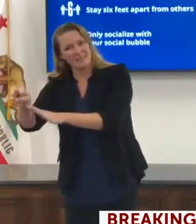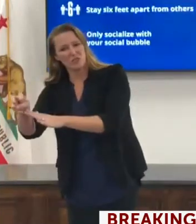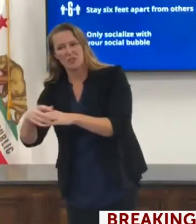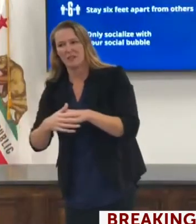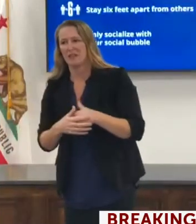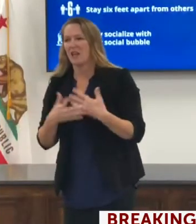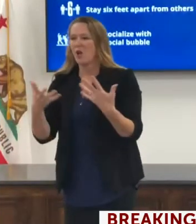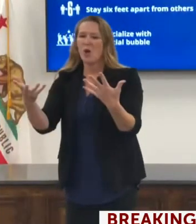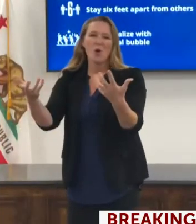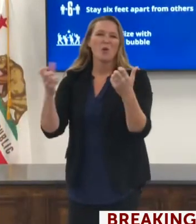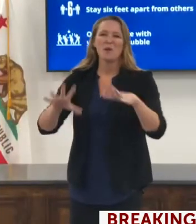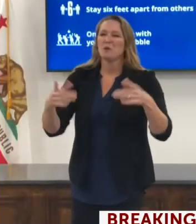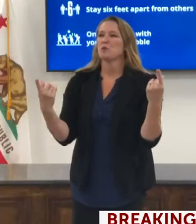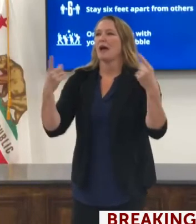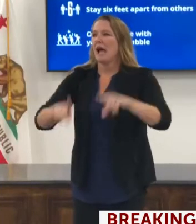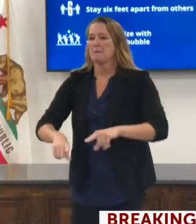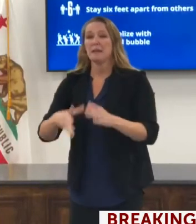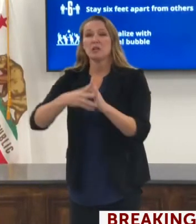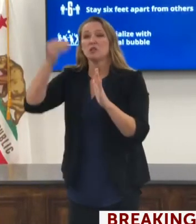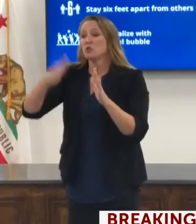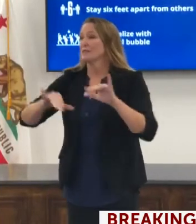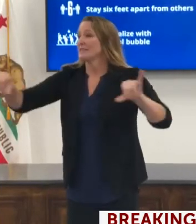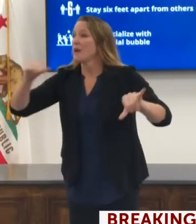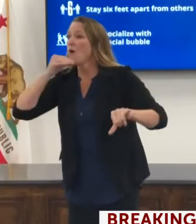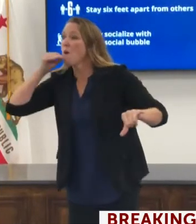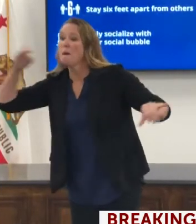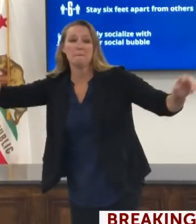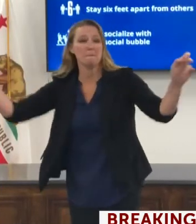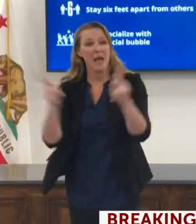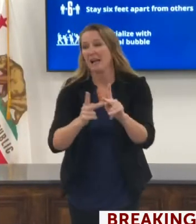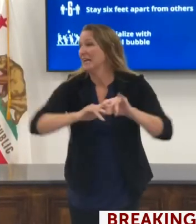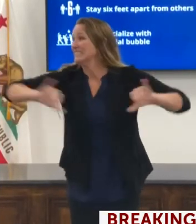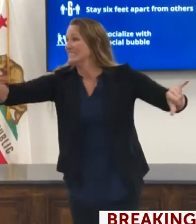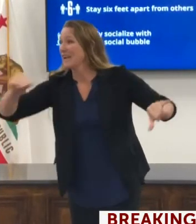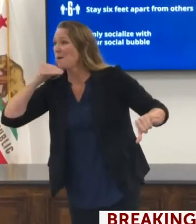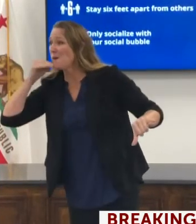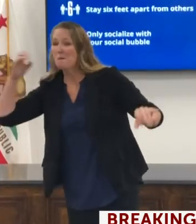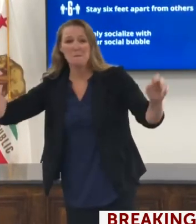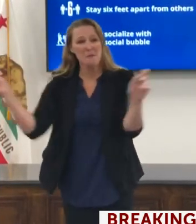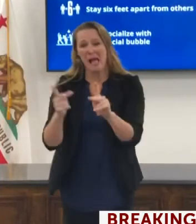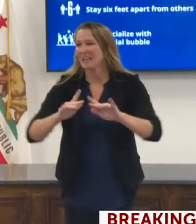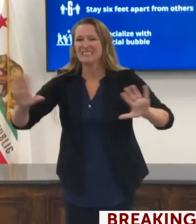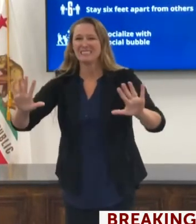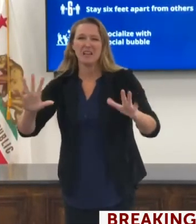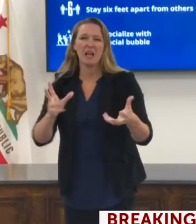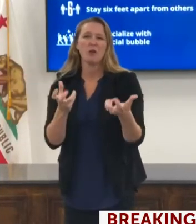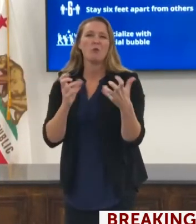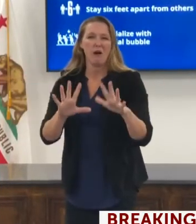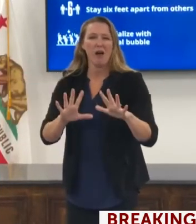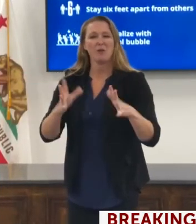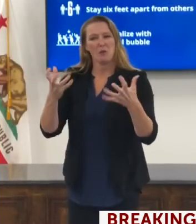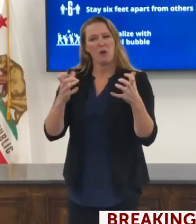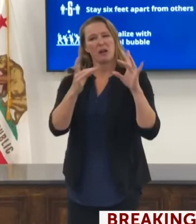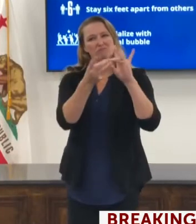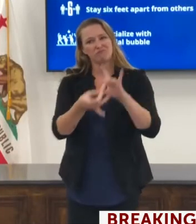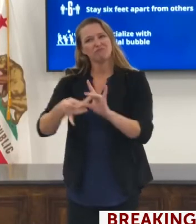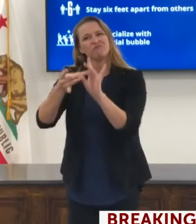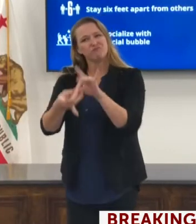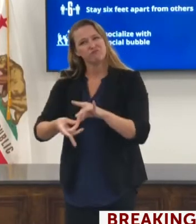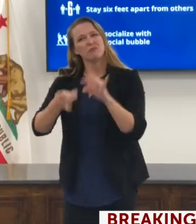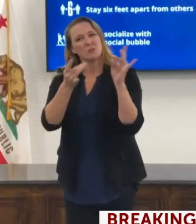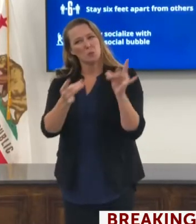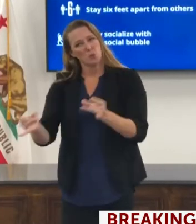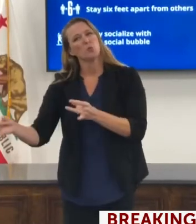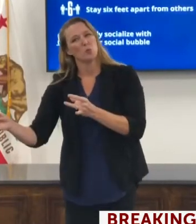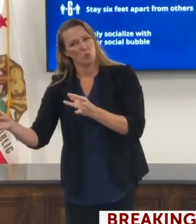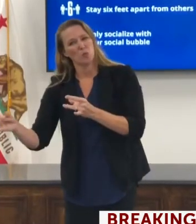students back and forth between instructional programs. So thank you. That's at this point where we're moving,